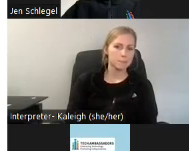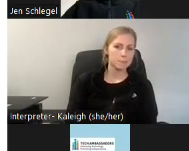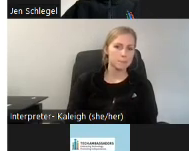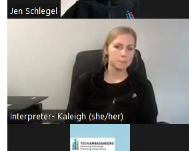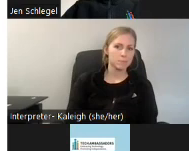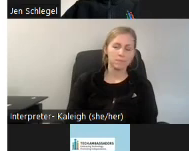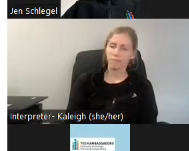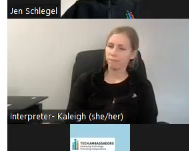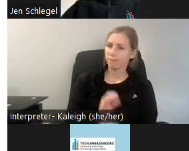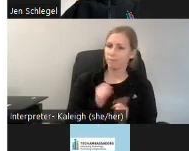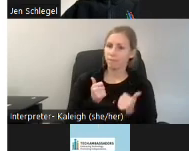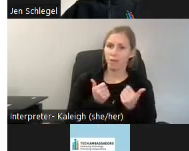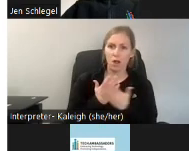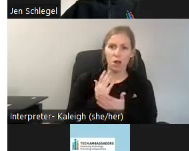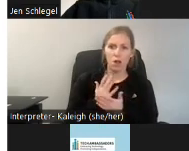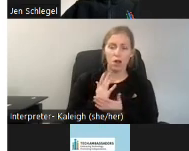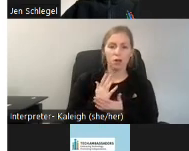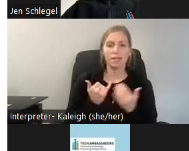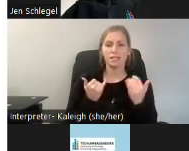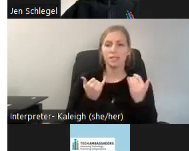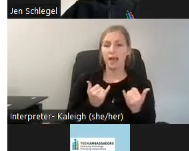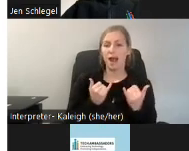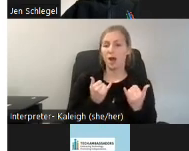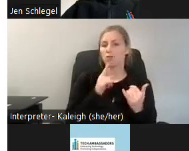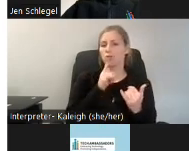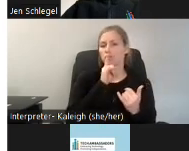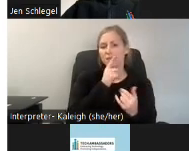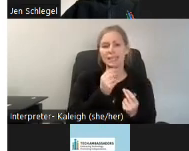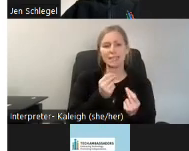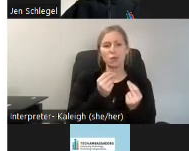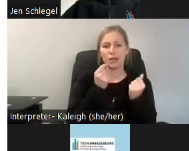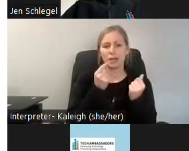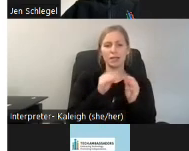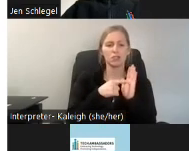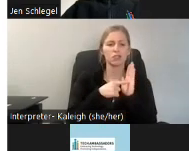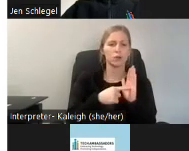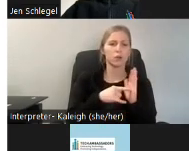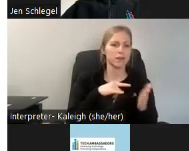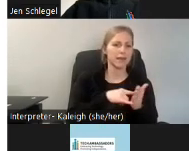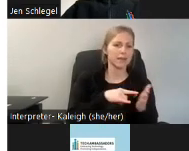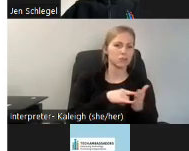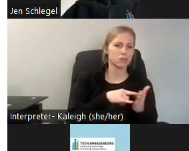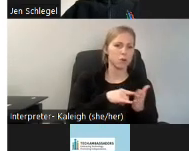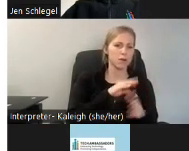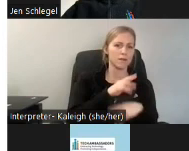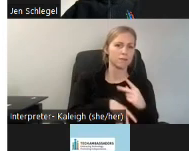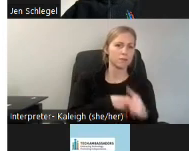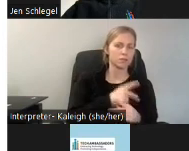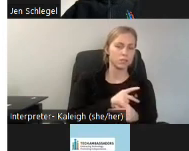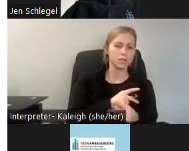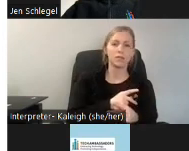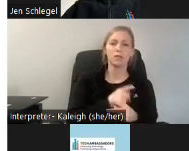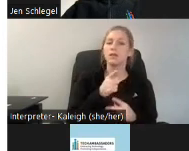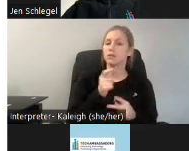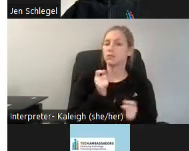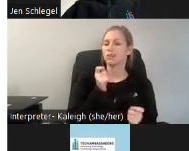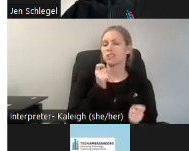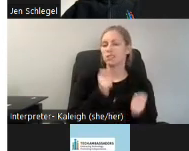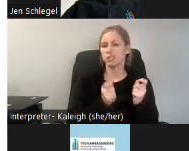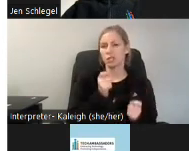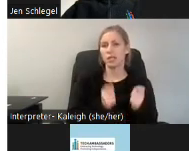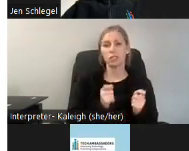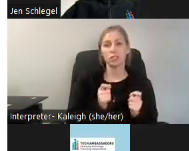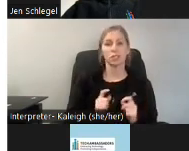All right. I'm going to really quickly just show you the Android version of this. And this has changed. The big difference between an